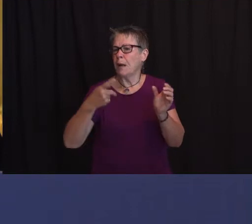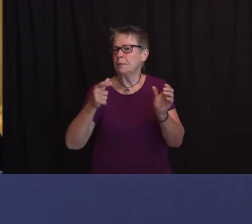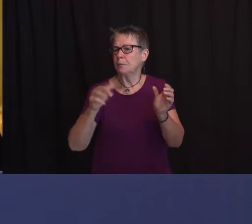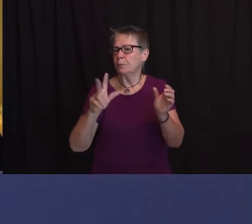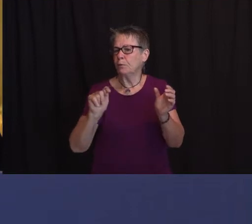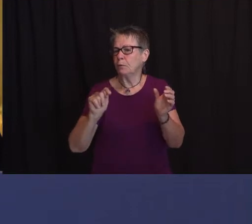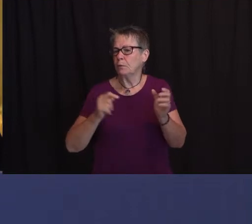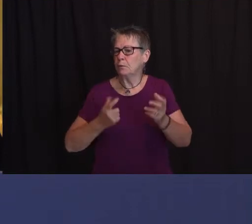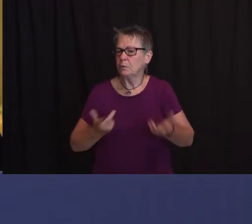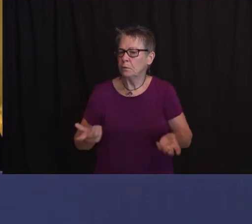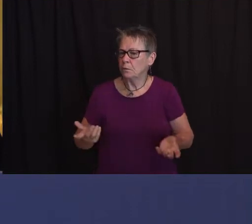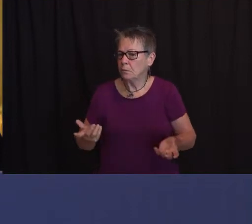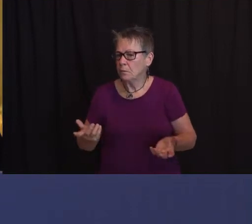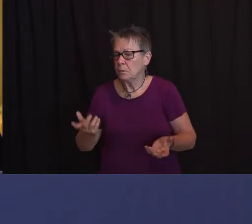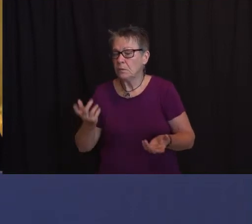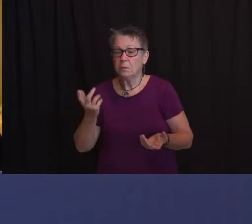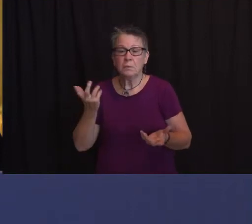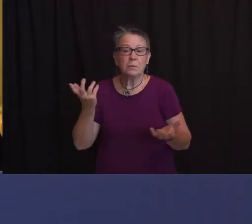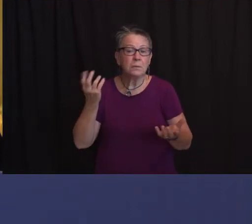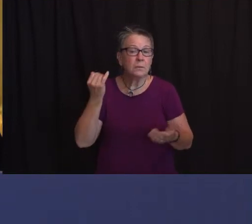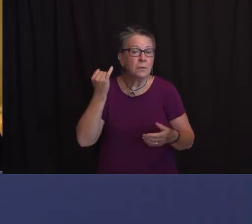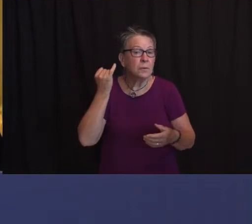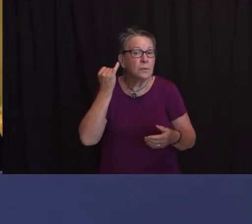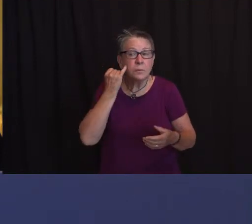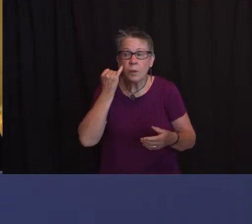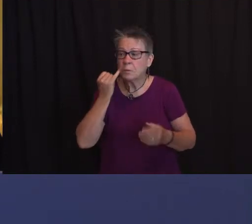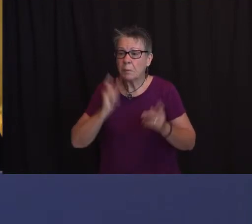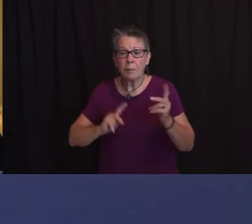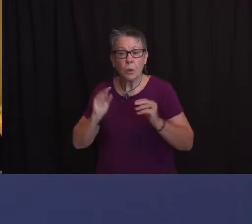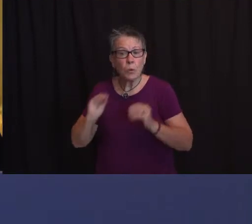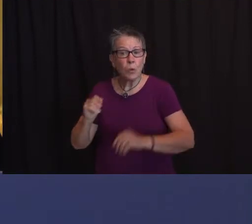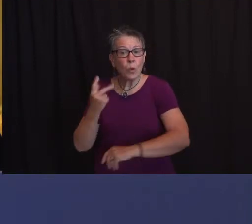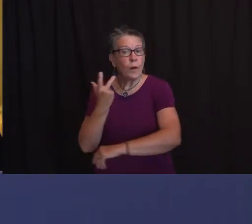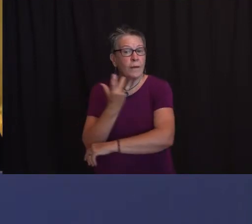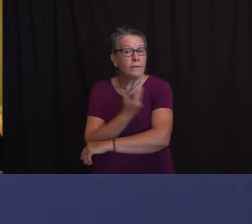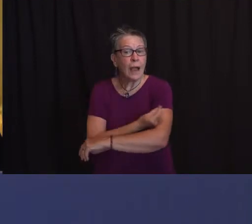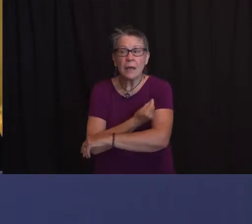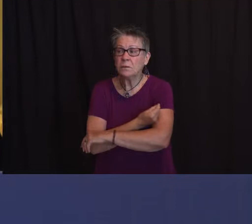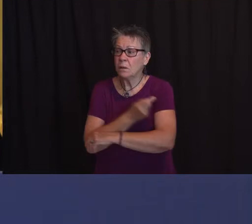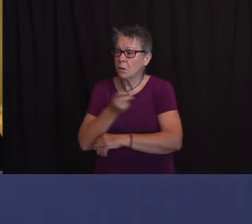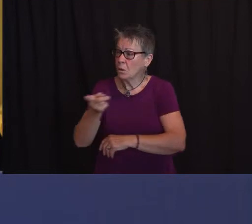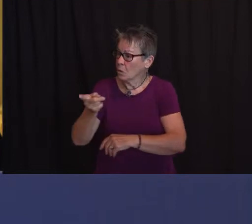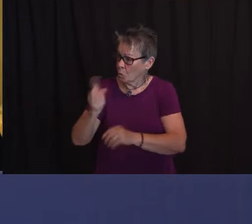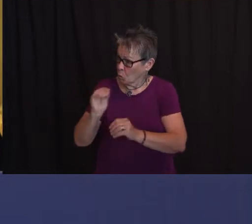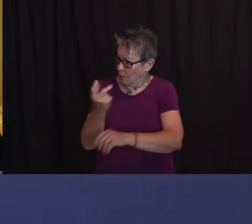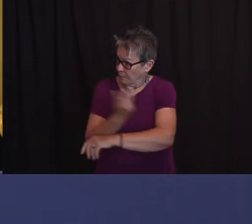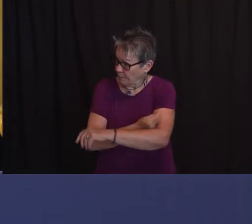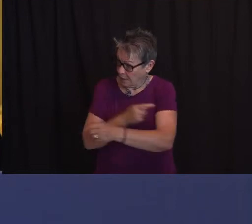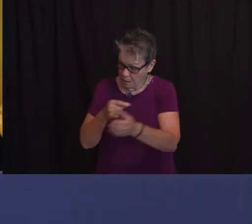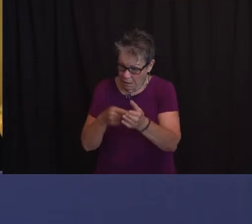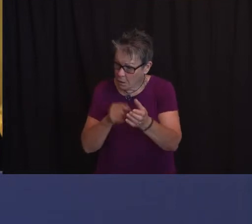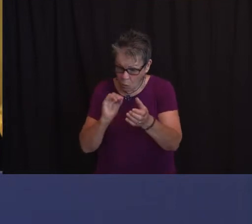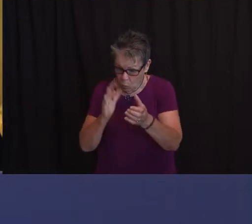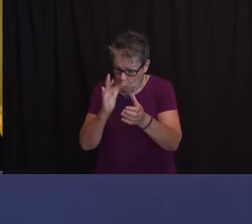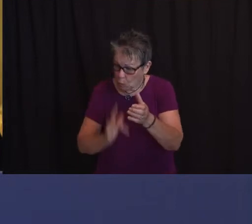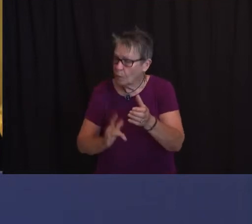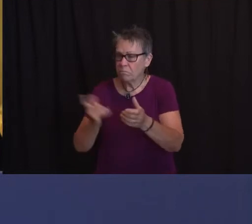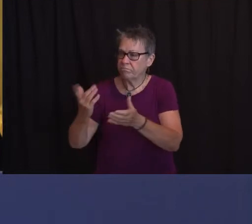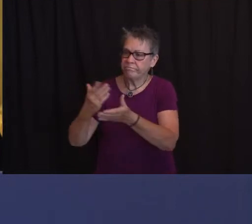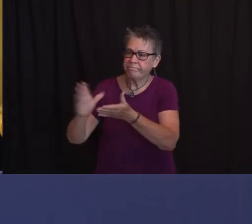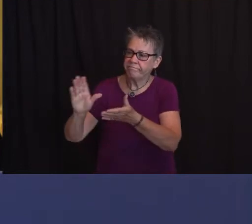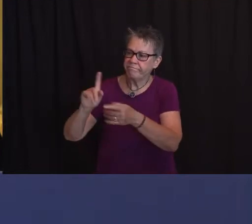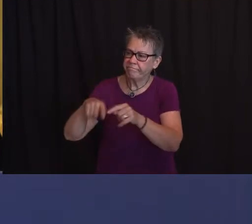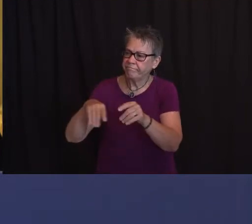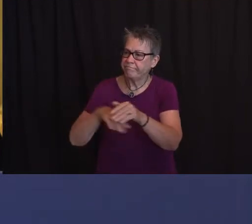also like to ask you about masking in schools. The CDC has decreed that unvaccinated students must wear masks in